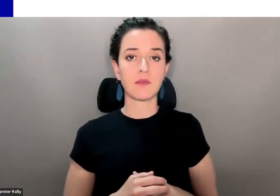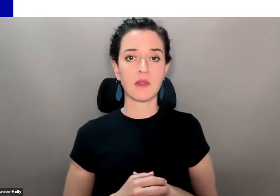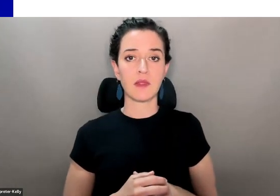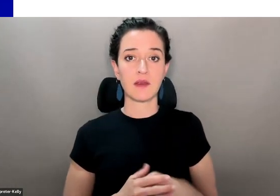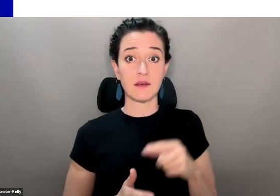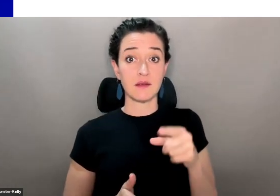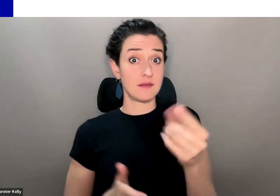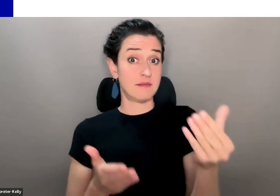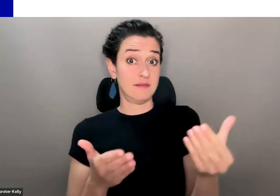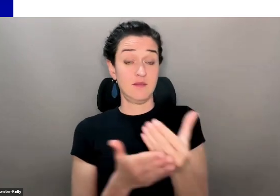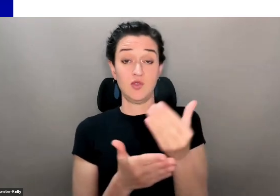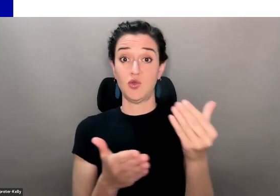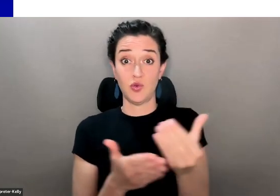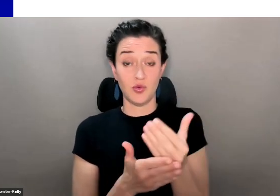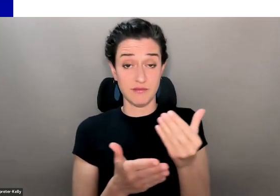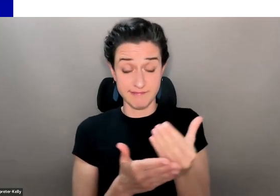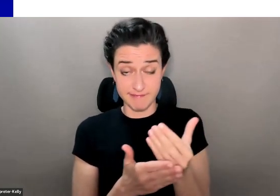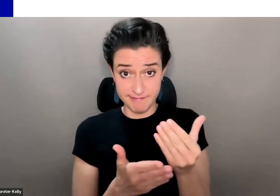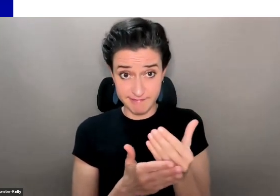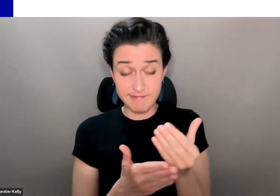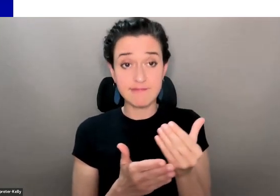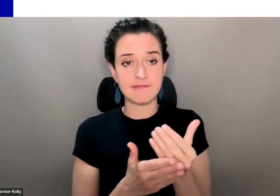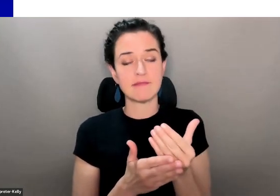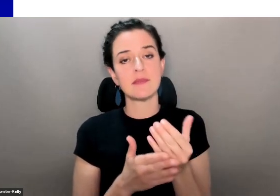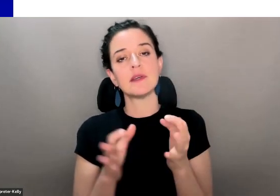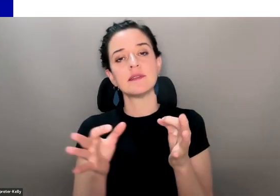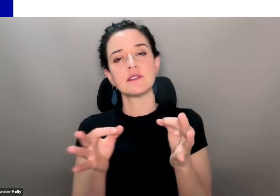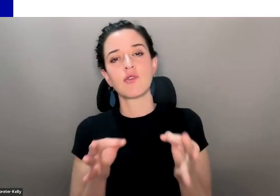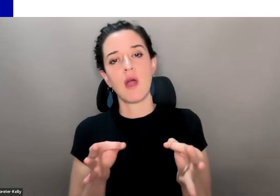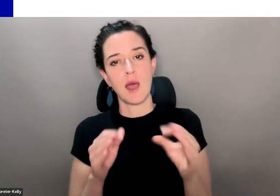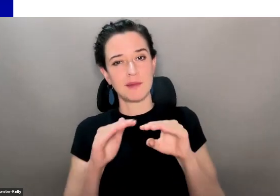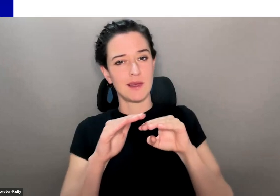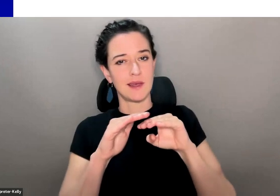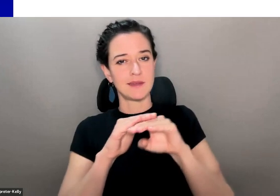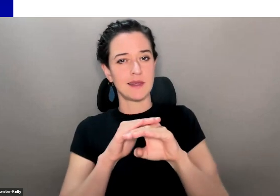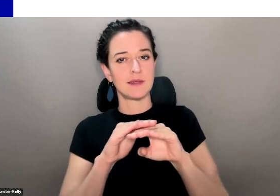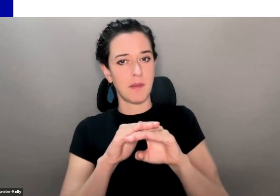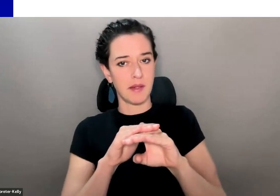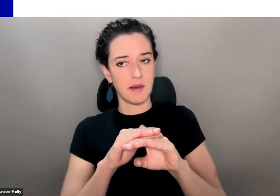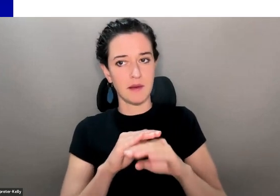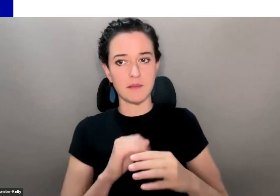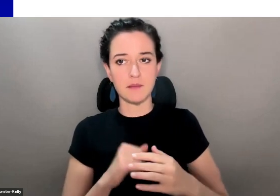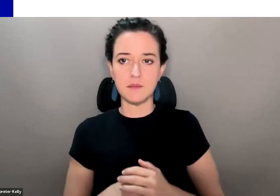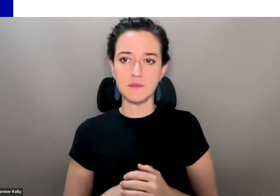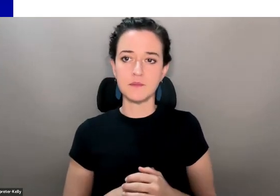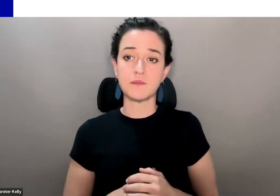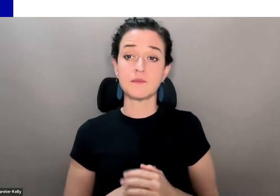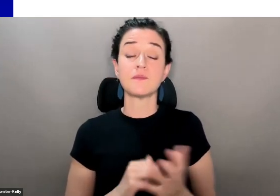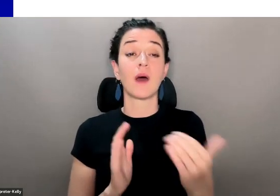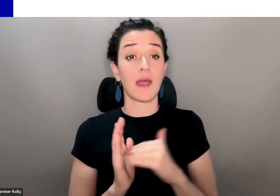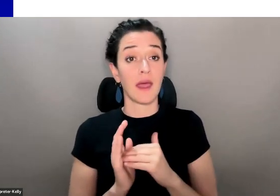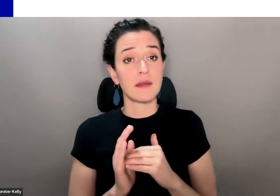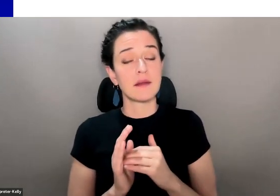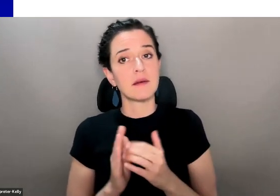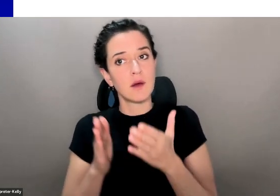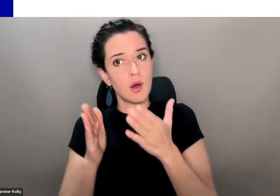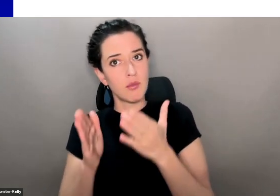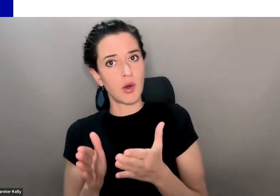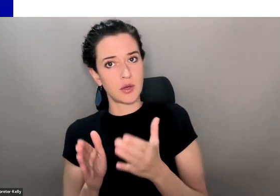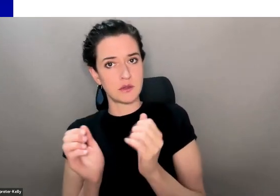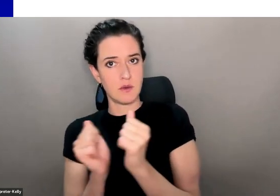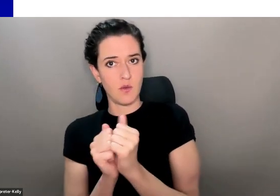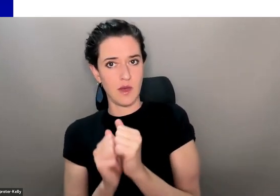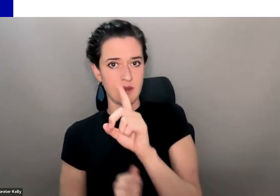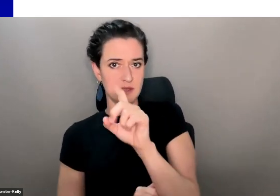time to describe specifically what accessibility means. So again, people with disabilities were already required to